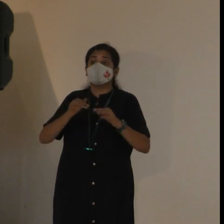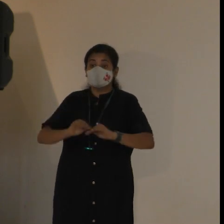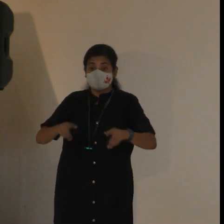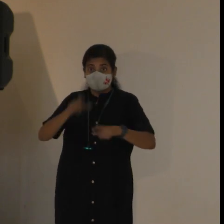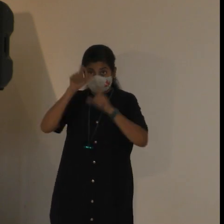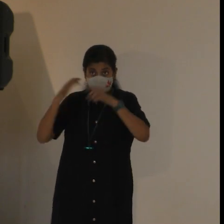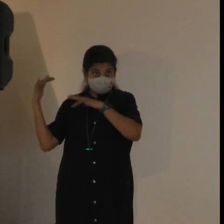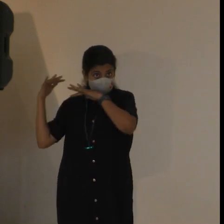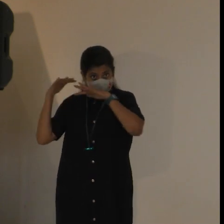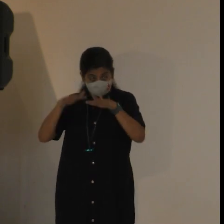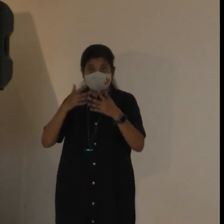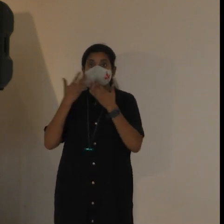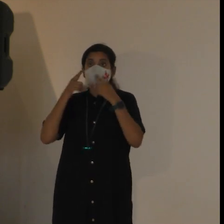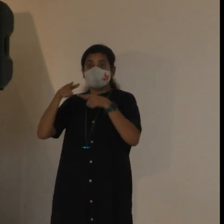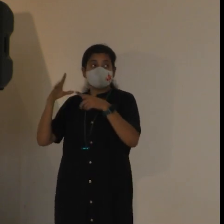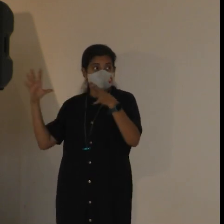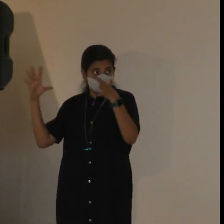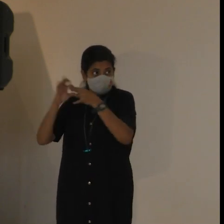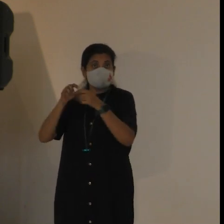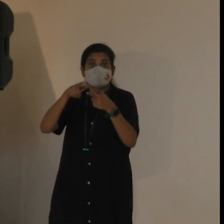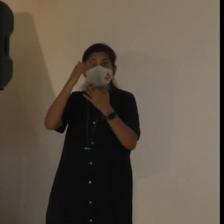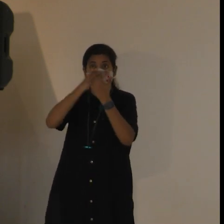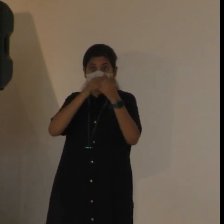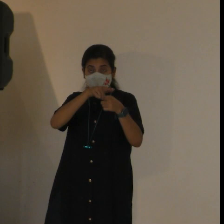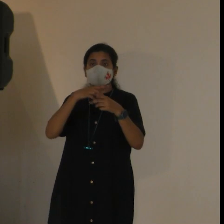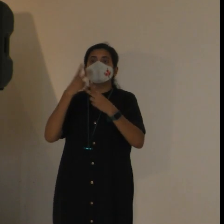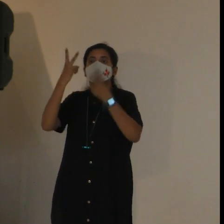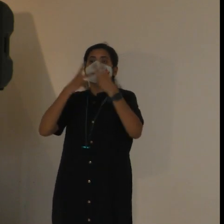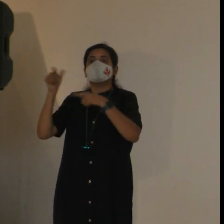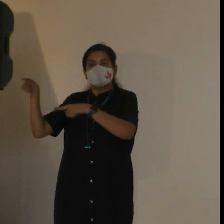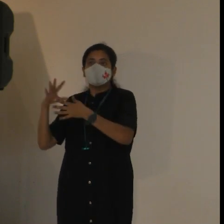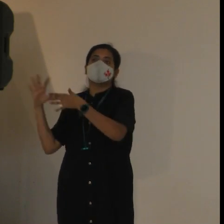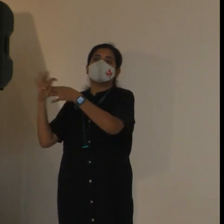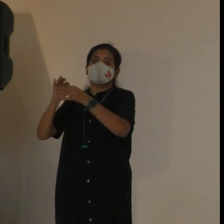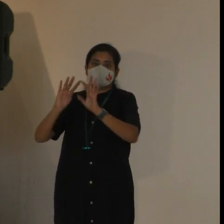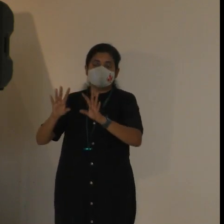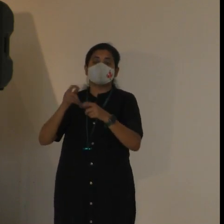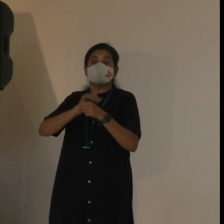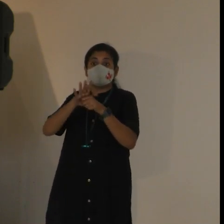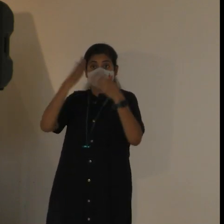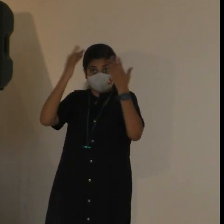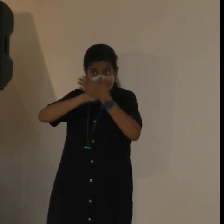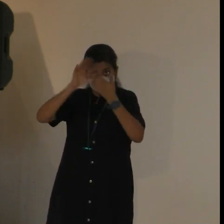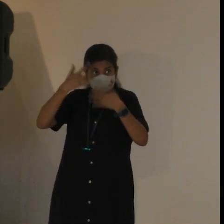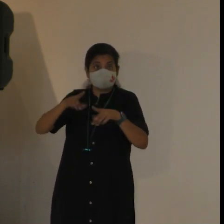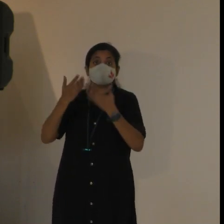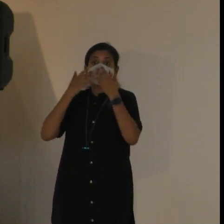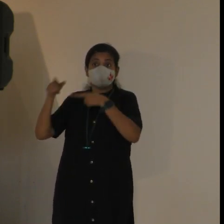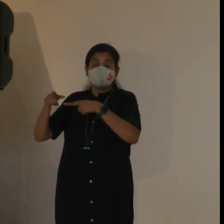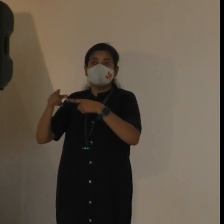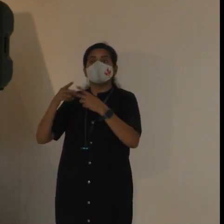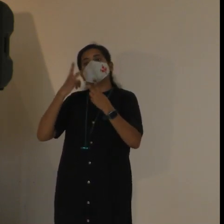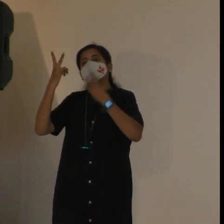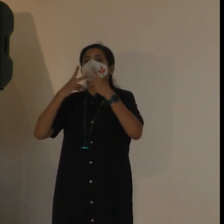the visitors were from schools who organized these trips. And once the pandemic came in, as she said, schools became